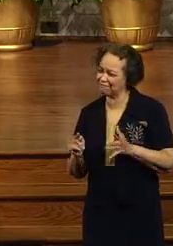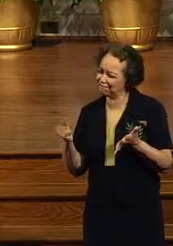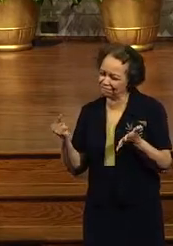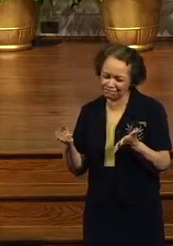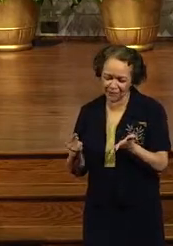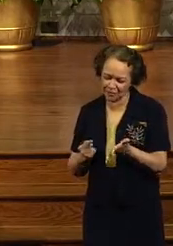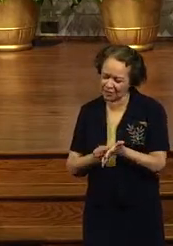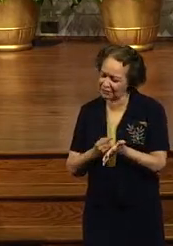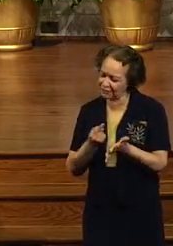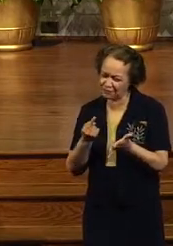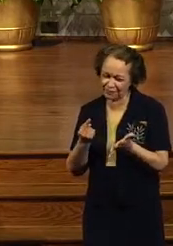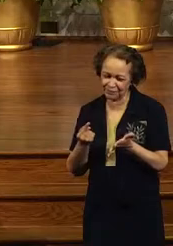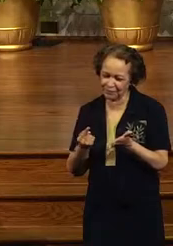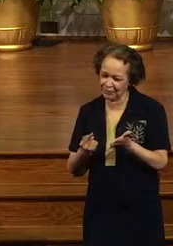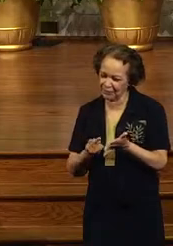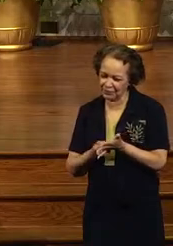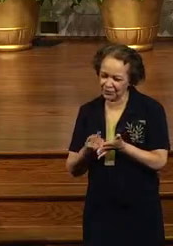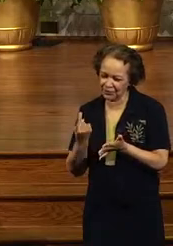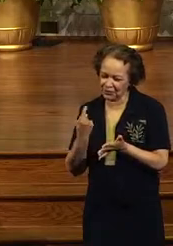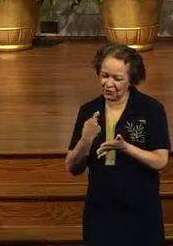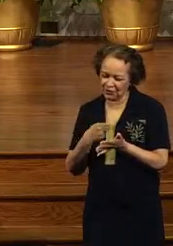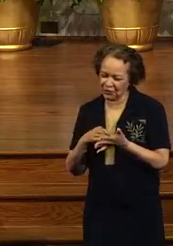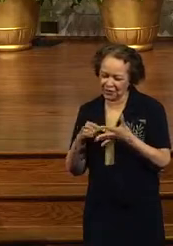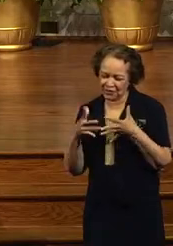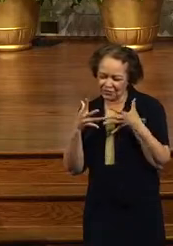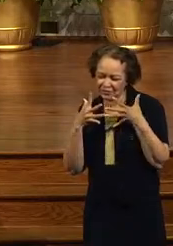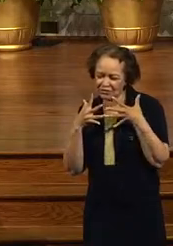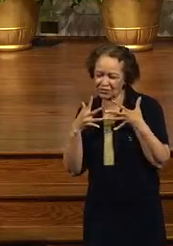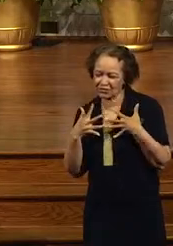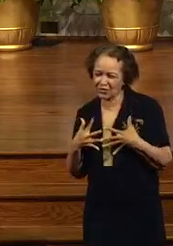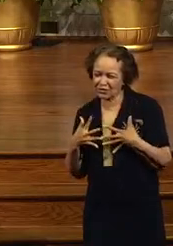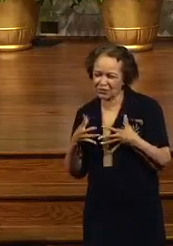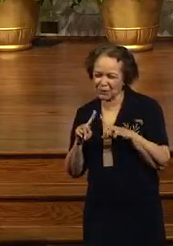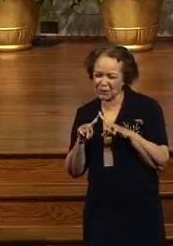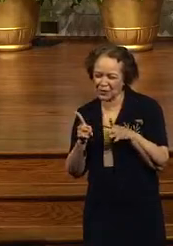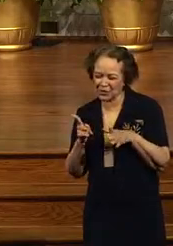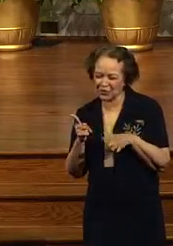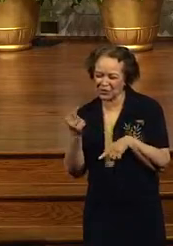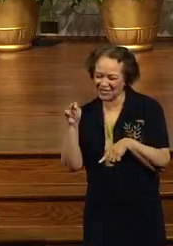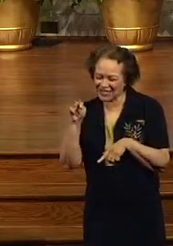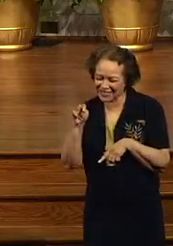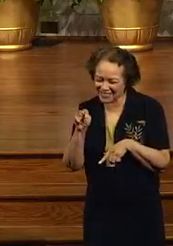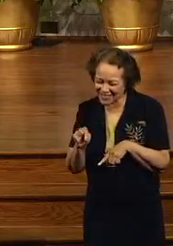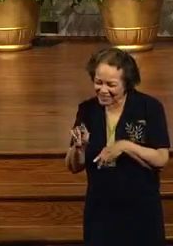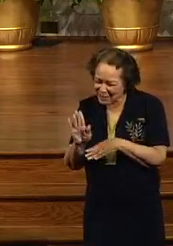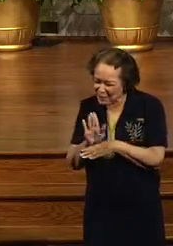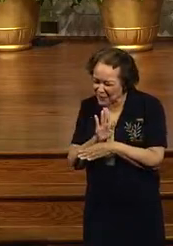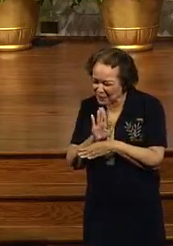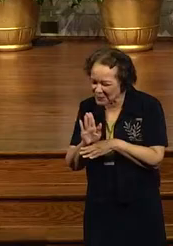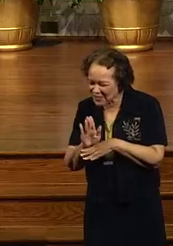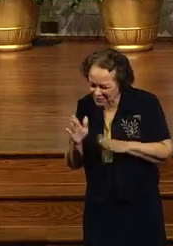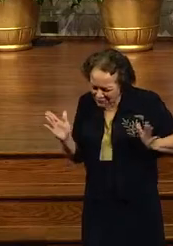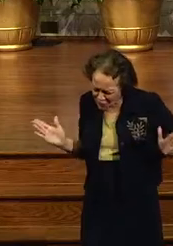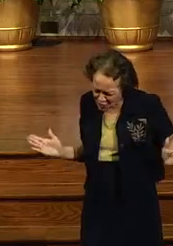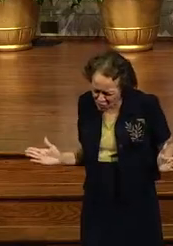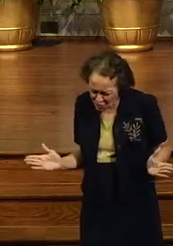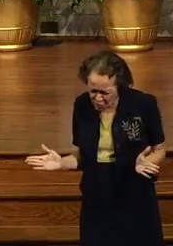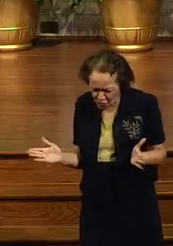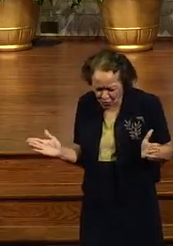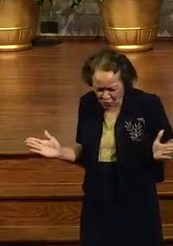Sometimes we discourage and hurt them, but we need to get into the business of encouraging